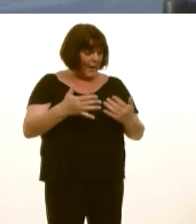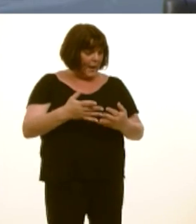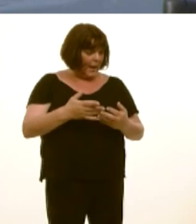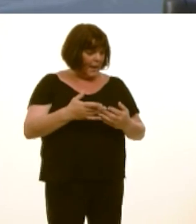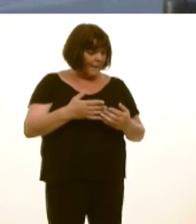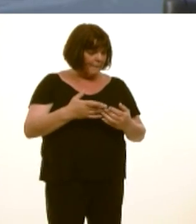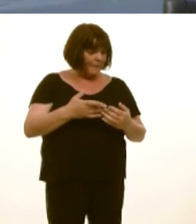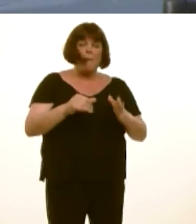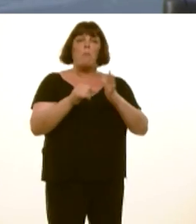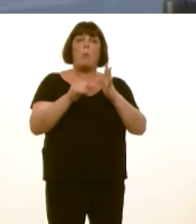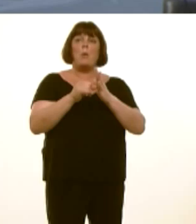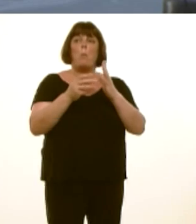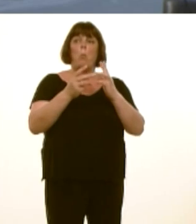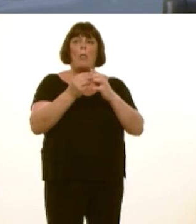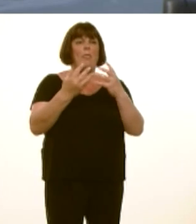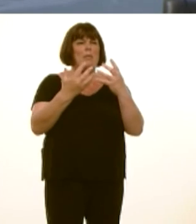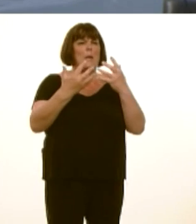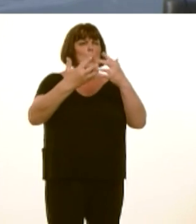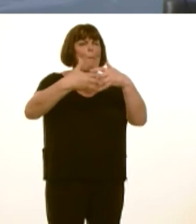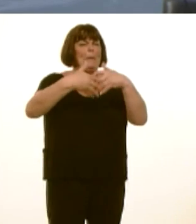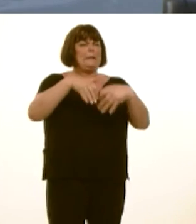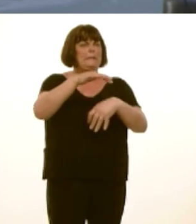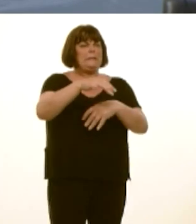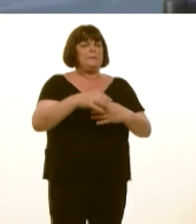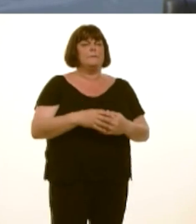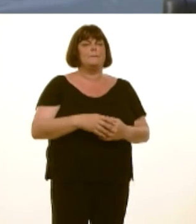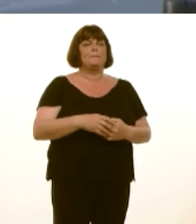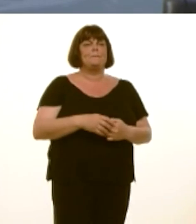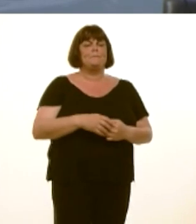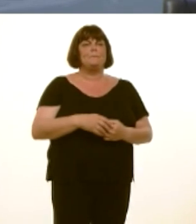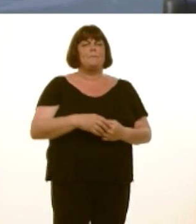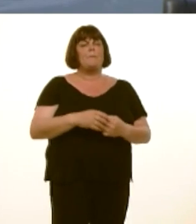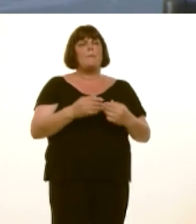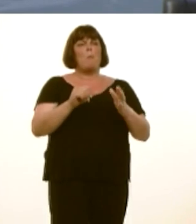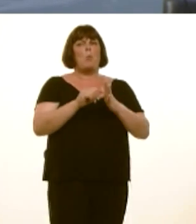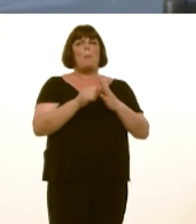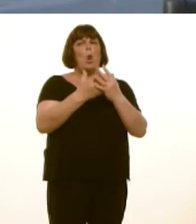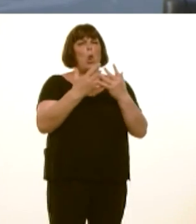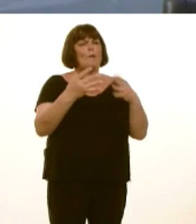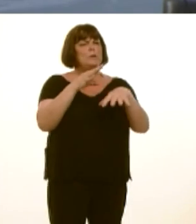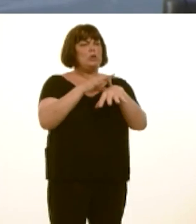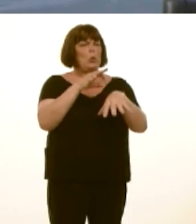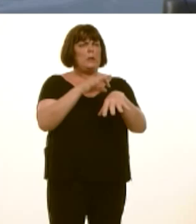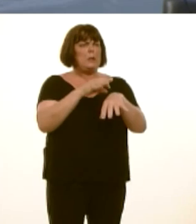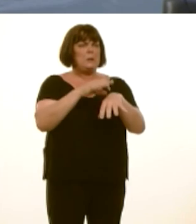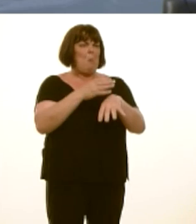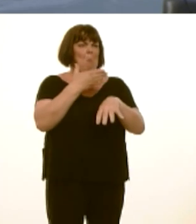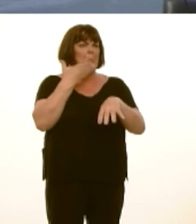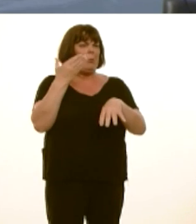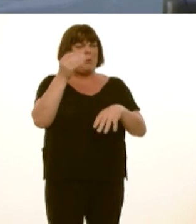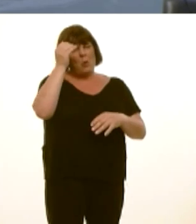with the equipment that is attached to them. The problem is that a lot of GP surgeries do not have the